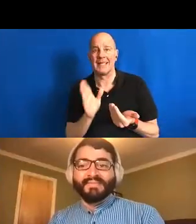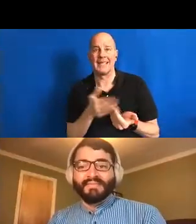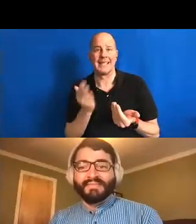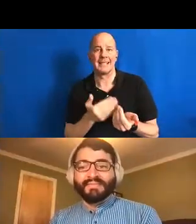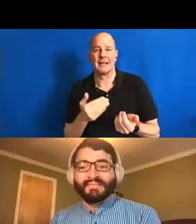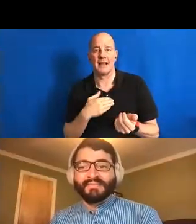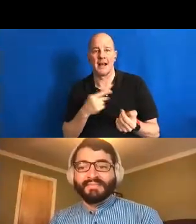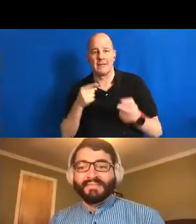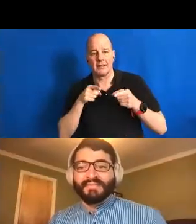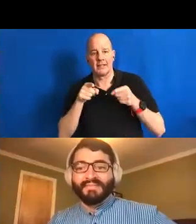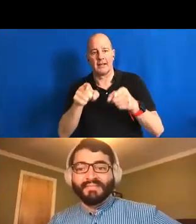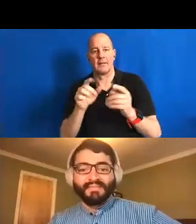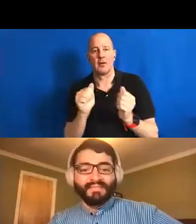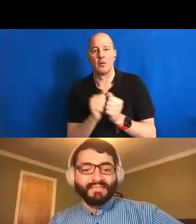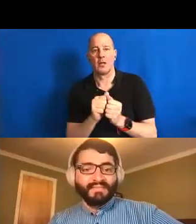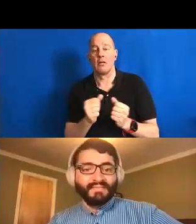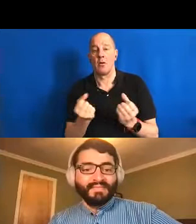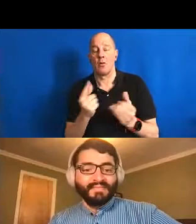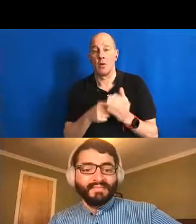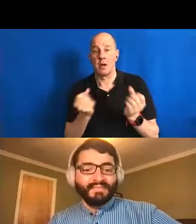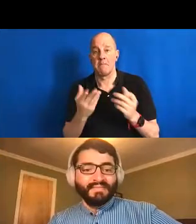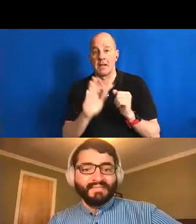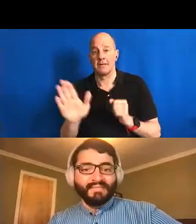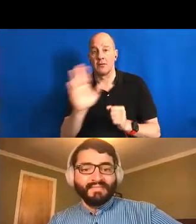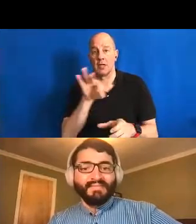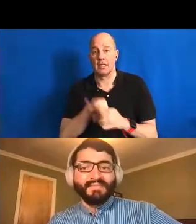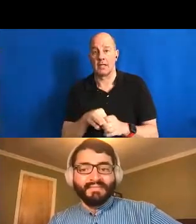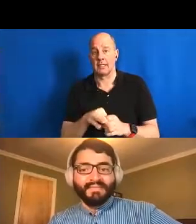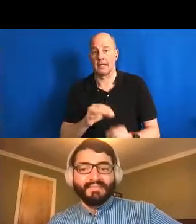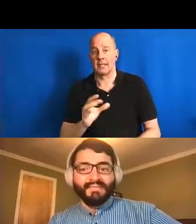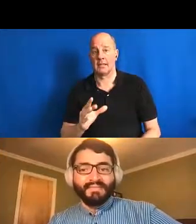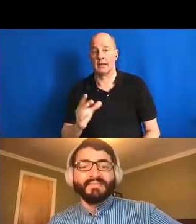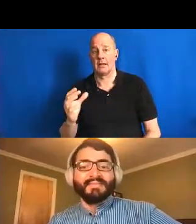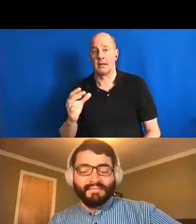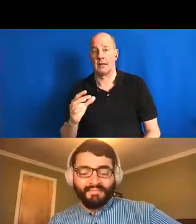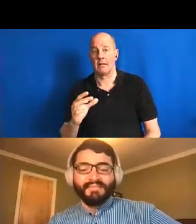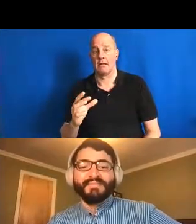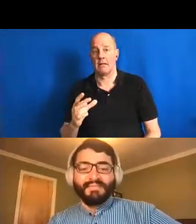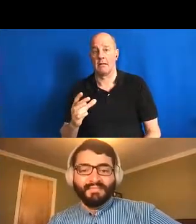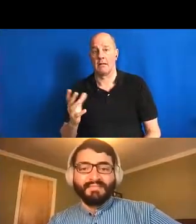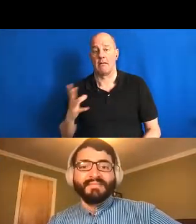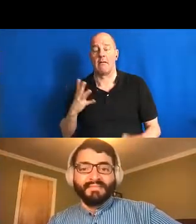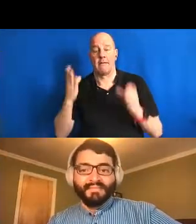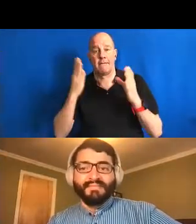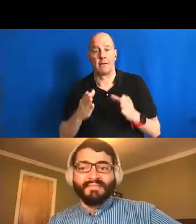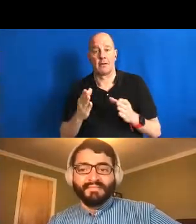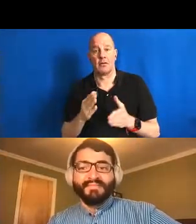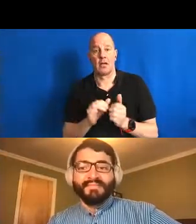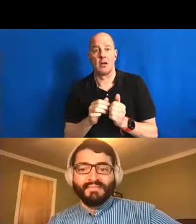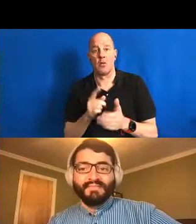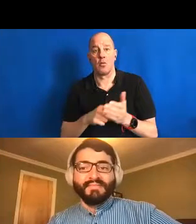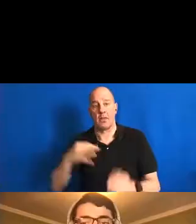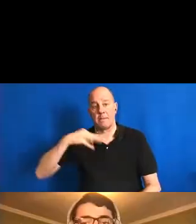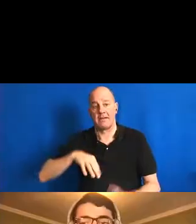alignment between what a lot of your elected officials' values are with the benefits of funding worker-owned cooperatives. It's